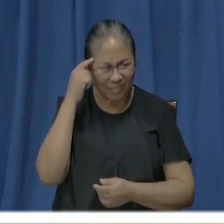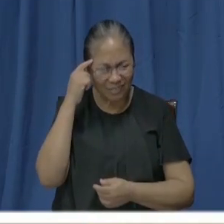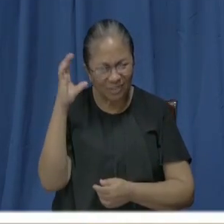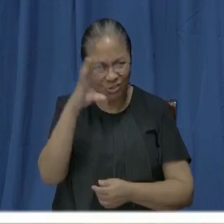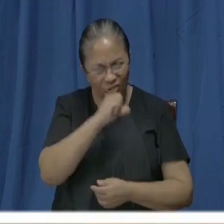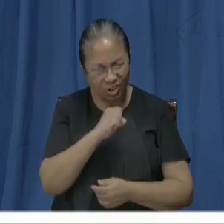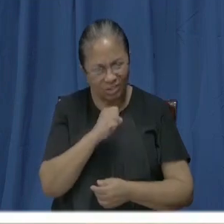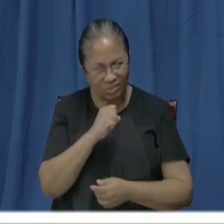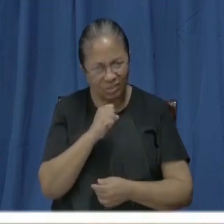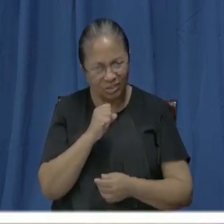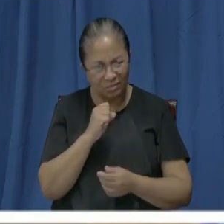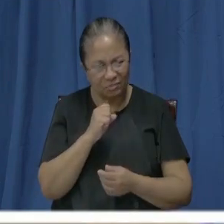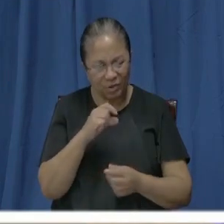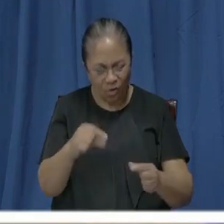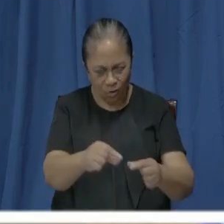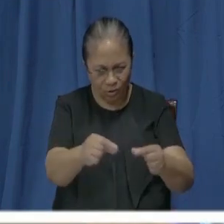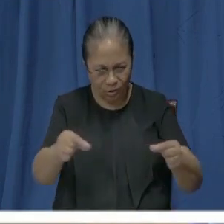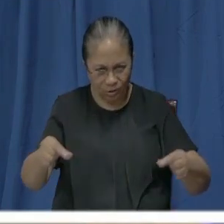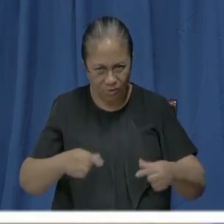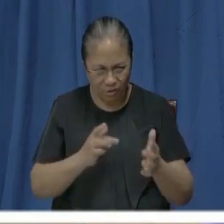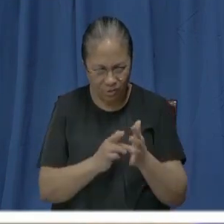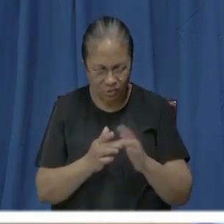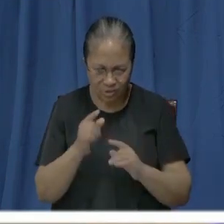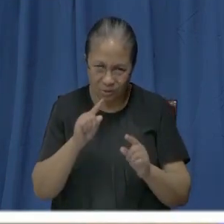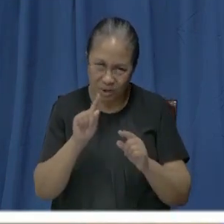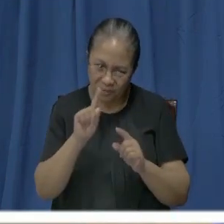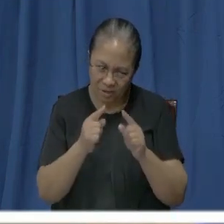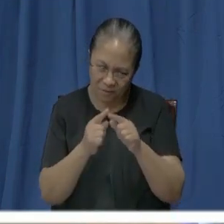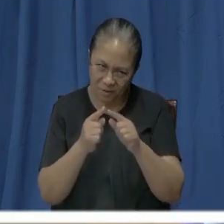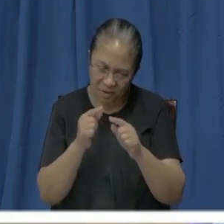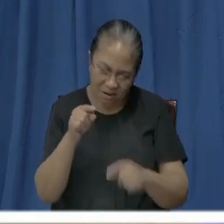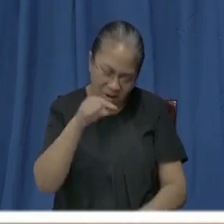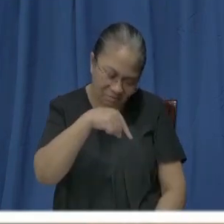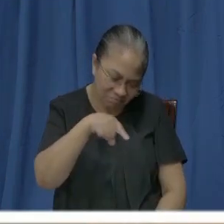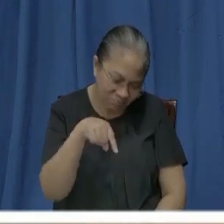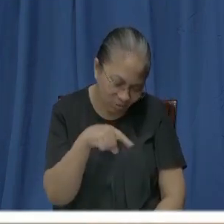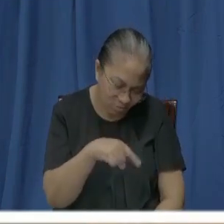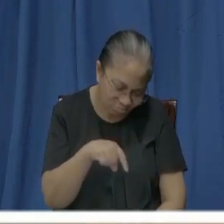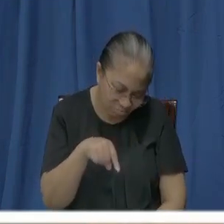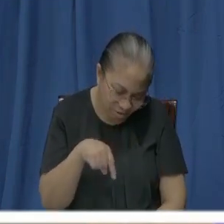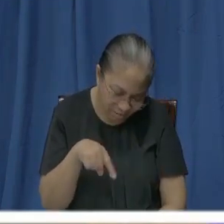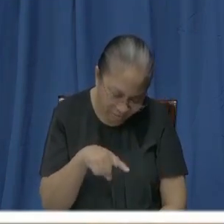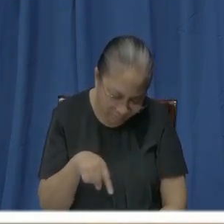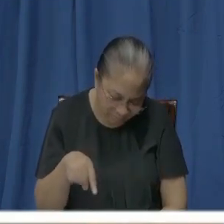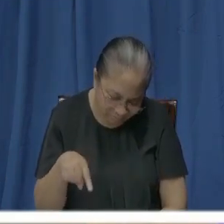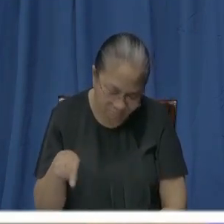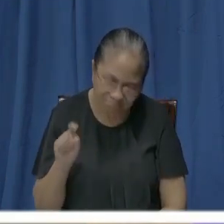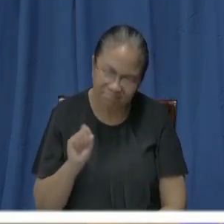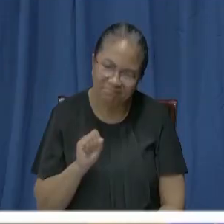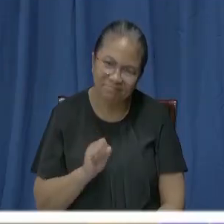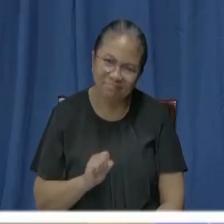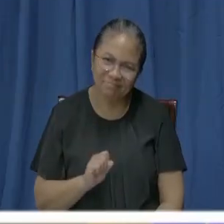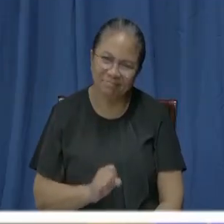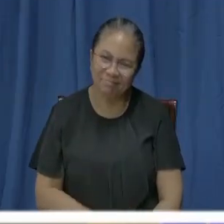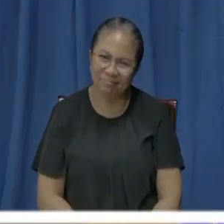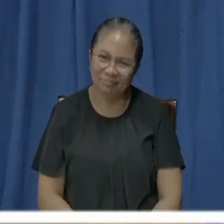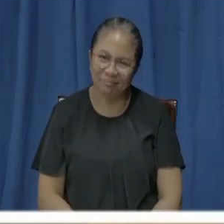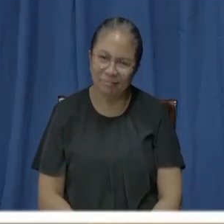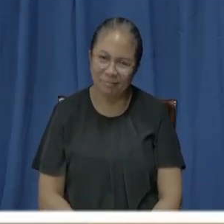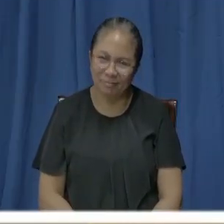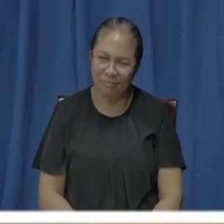He bends down and he just starts to doodle on the ground with his finger. Now, you know how much ink